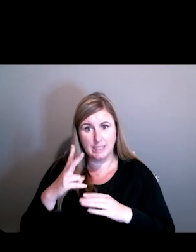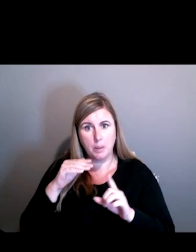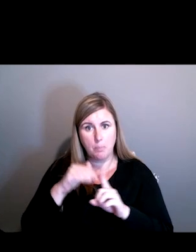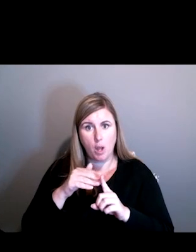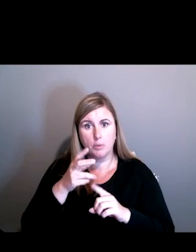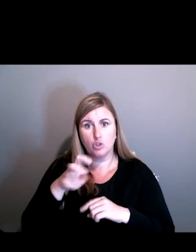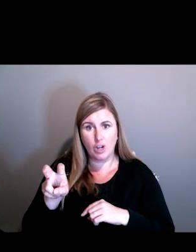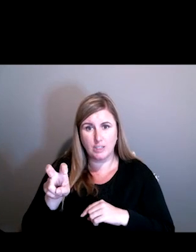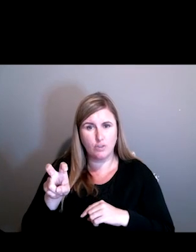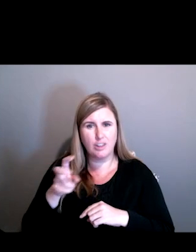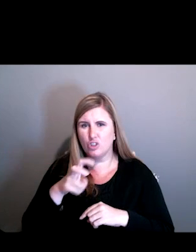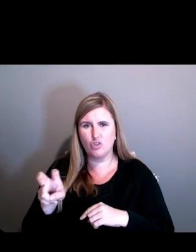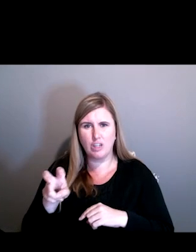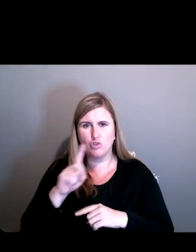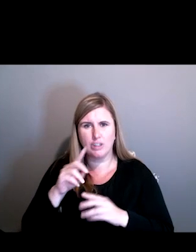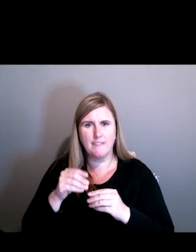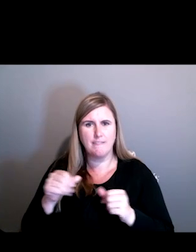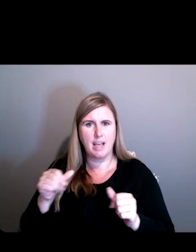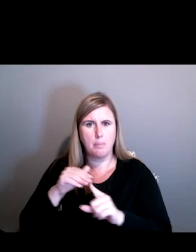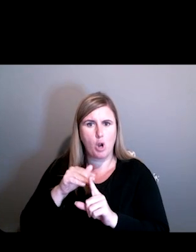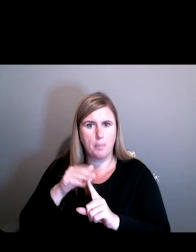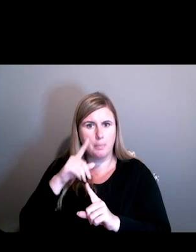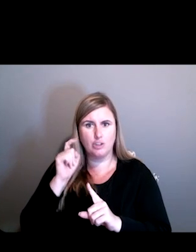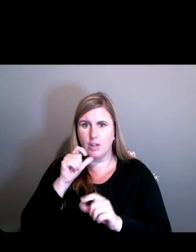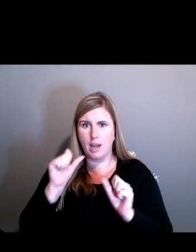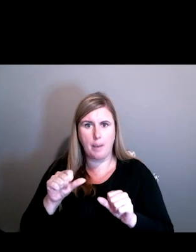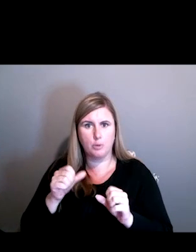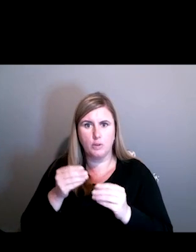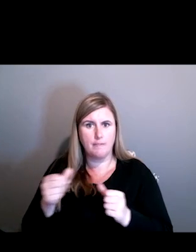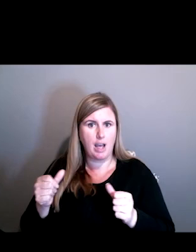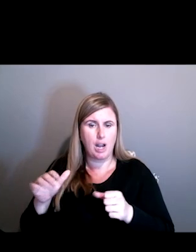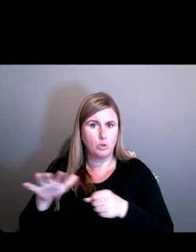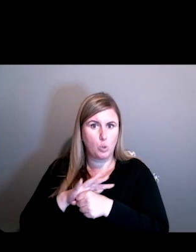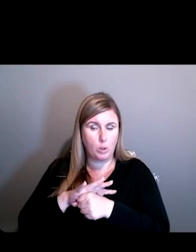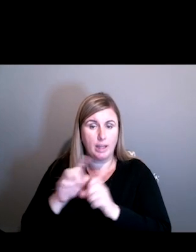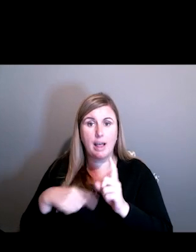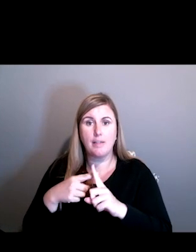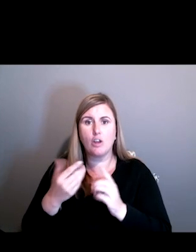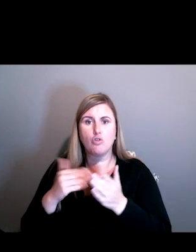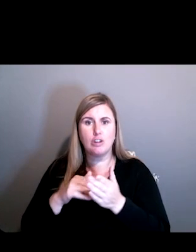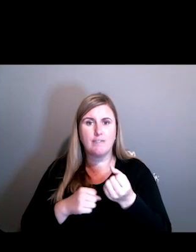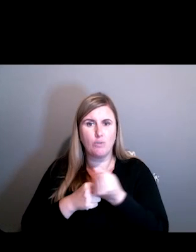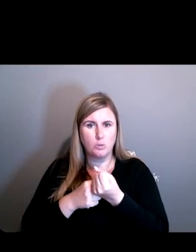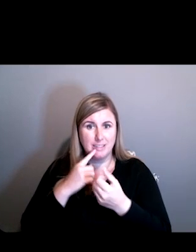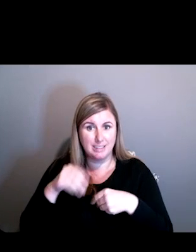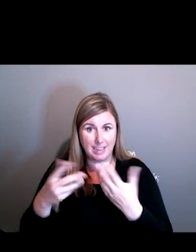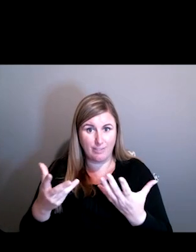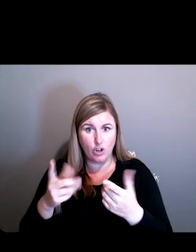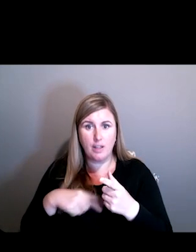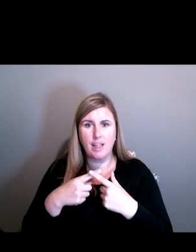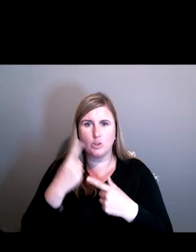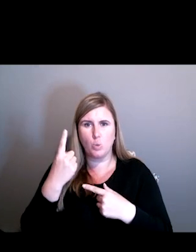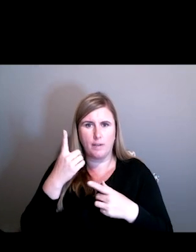So in that example, you see prompt transfer, and then the transfer is really a faded prompt because she's not able to fade it out totally. And